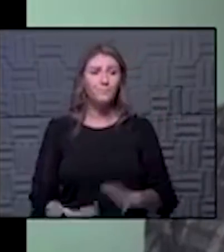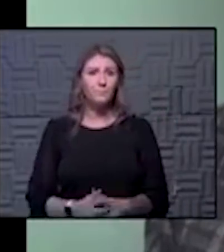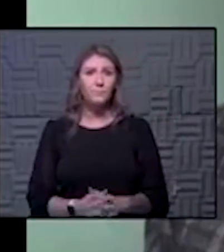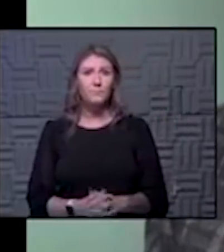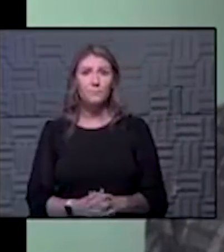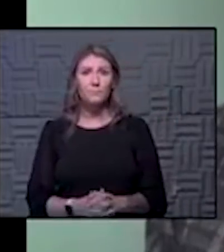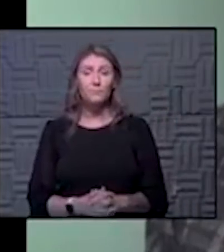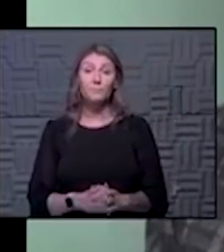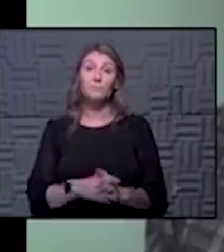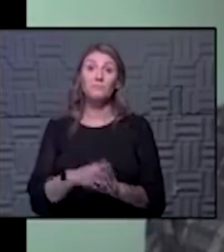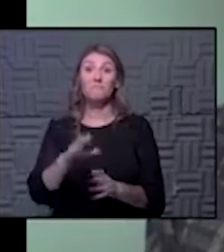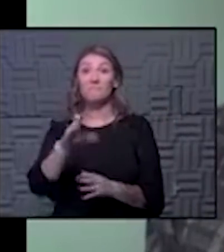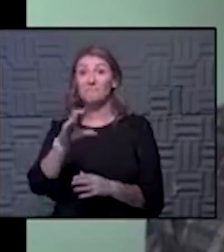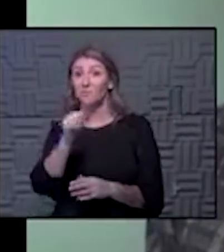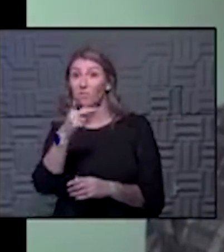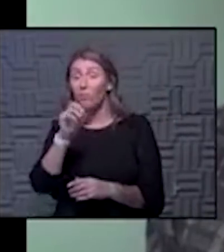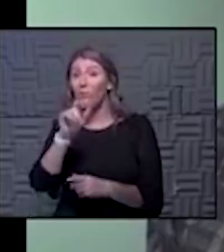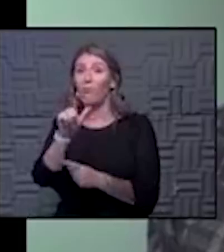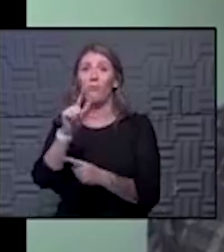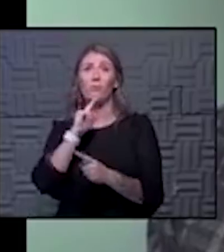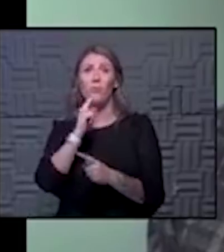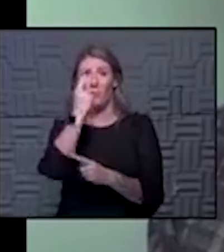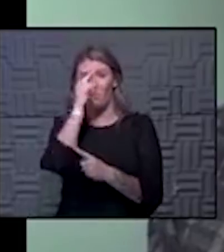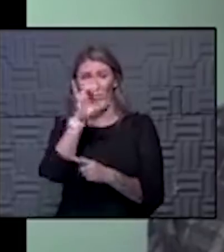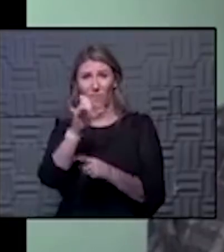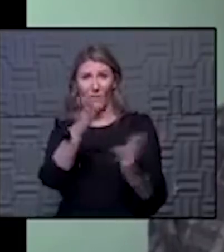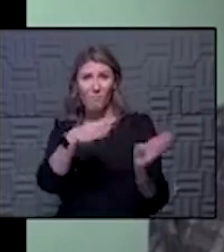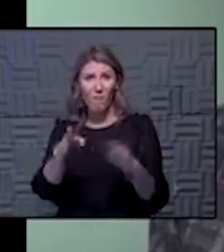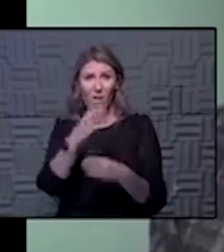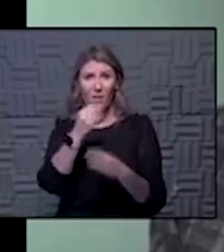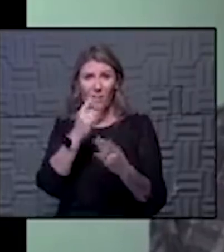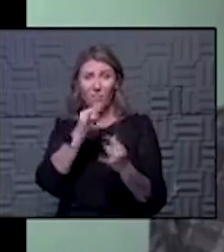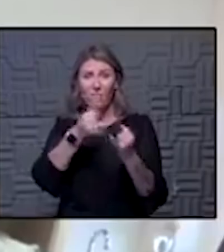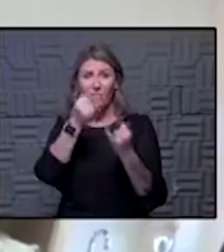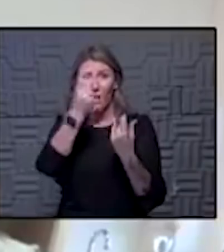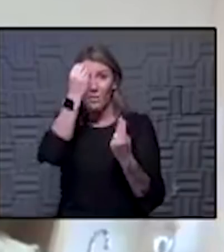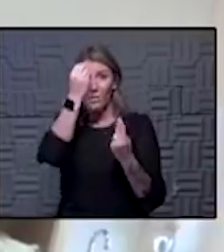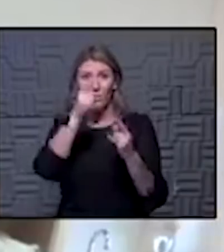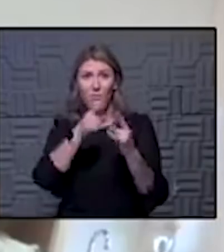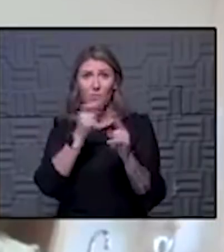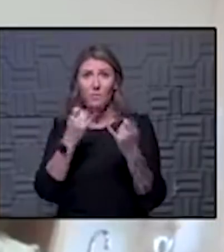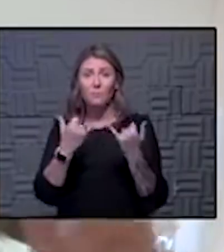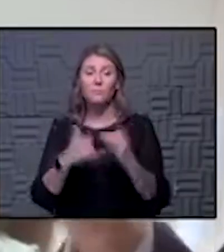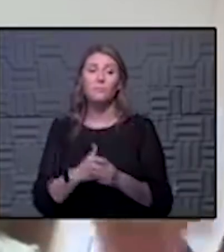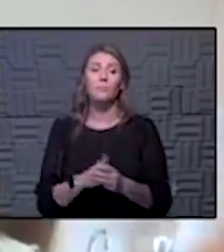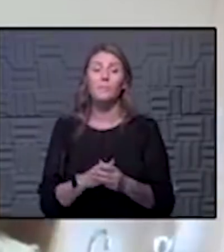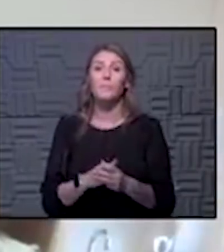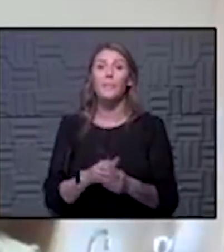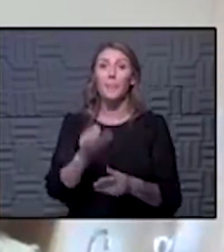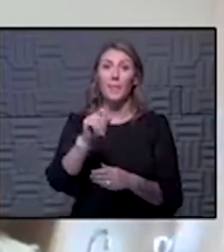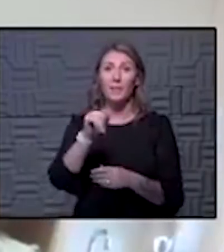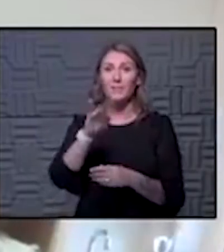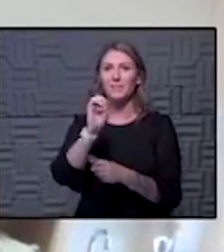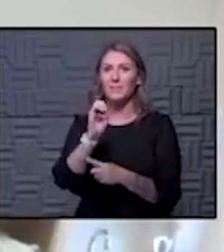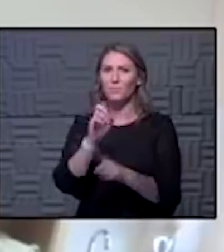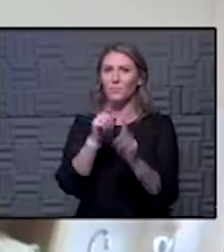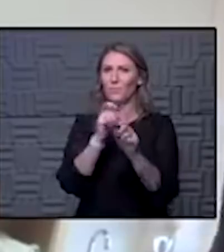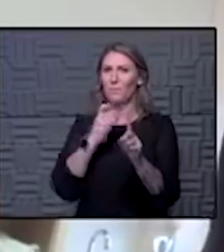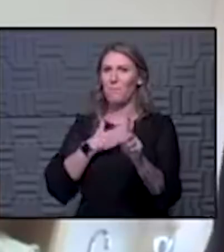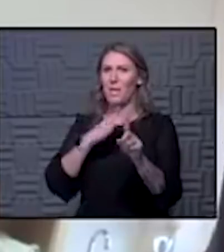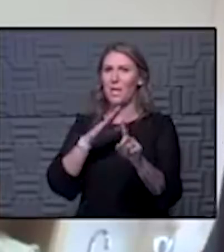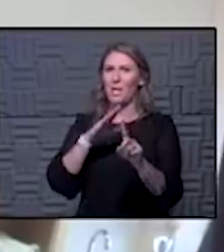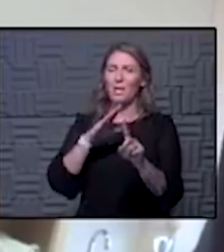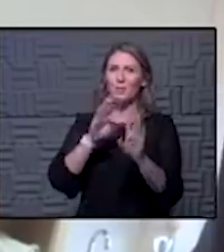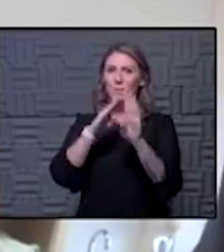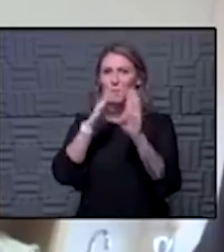Garold, what do you think about that plan, and final thoughts that you might have from today? Steve, somebody was at my door and I had to go see who it